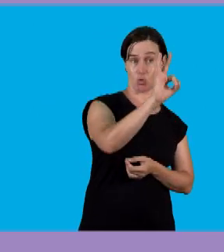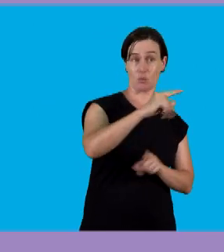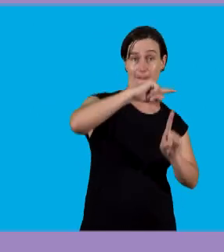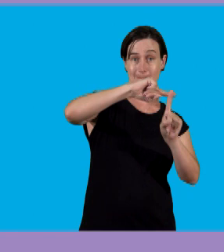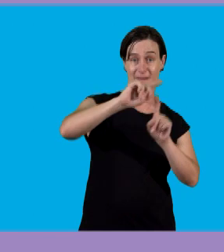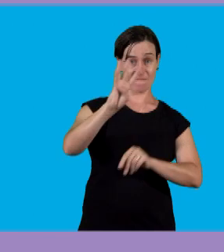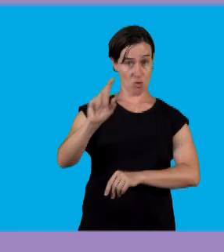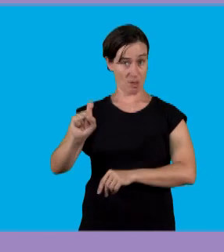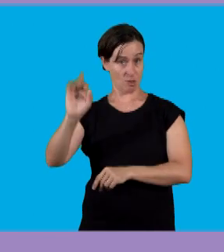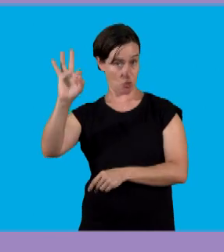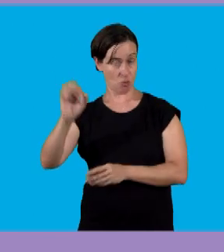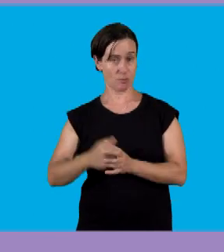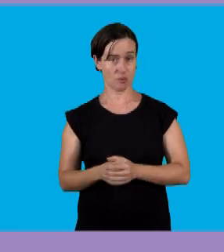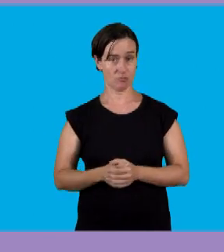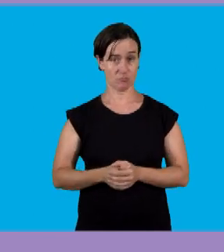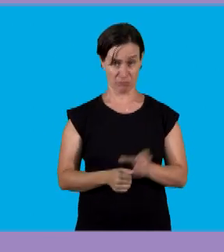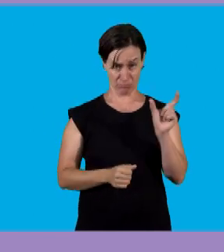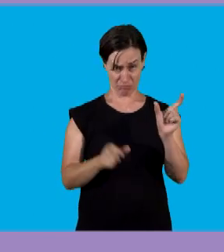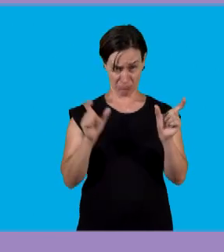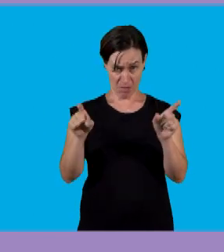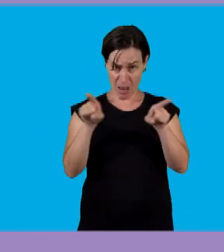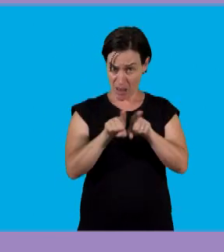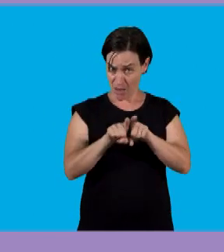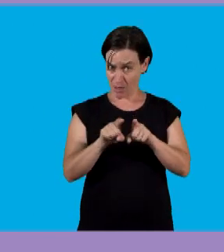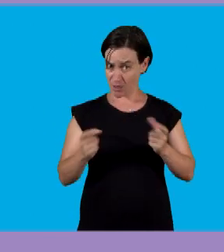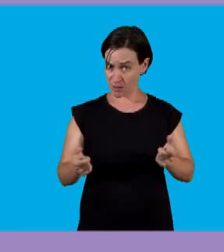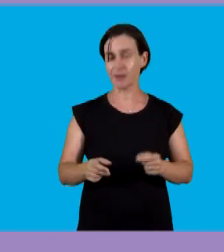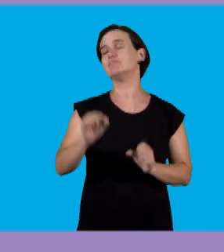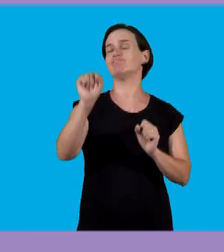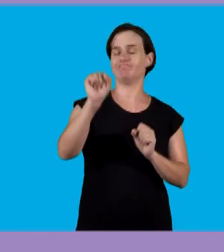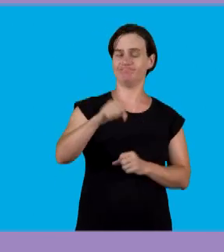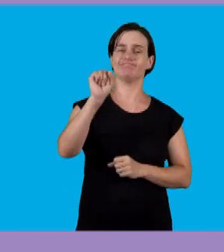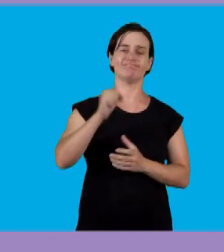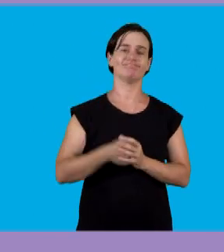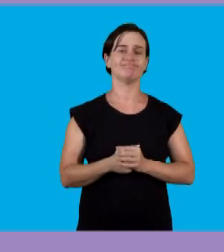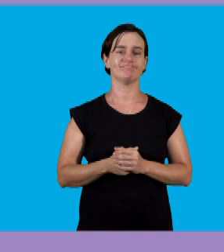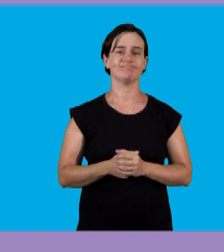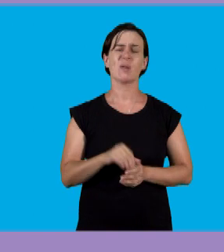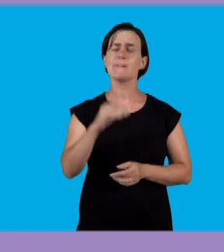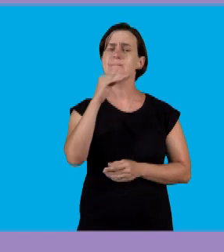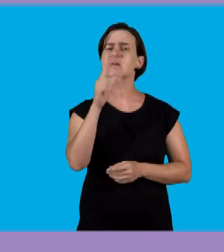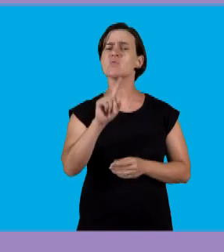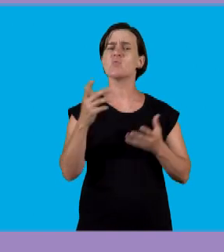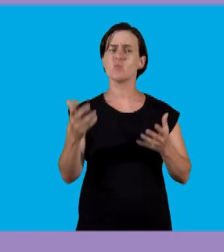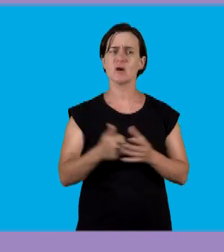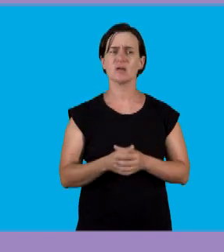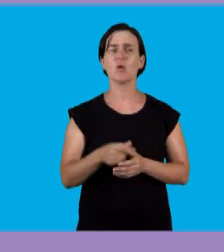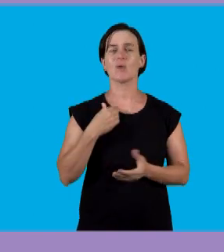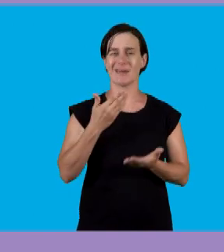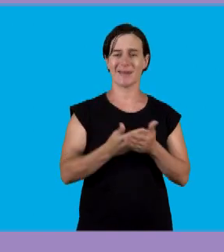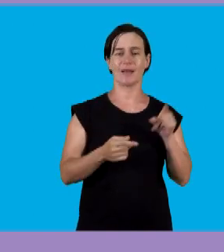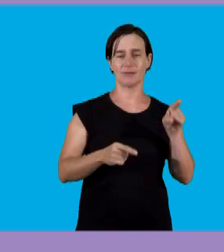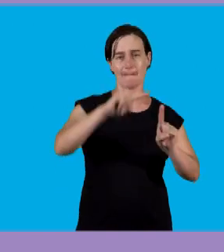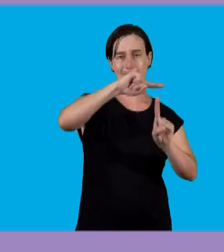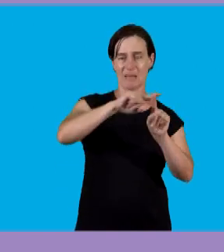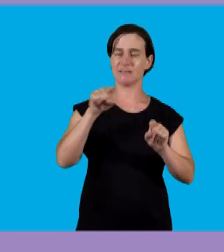a 4x cubed. Now, are these two like terms? Yes, they are, which means that we can add them.